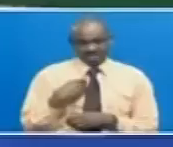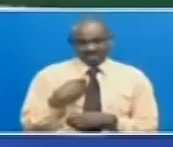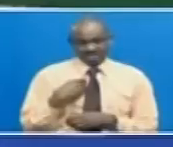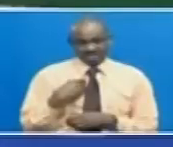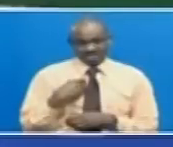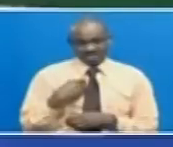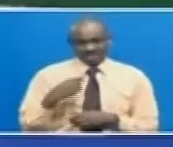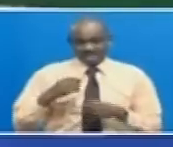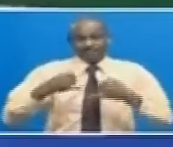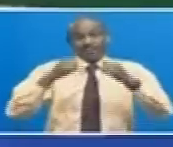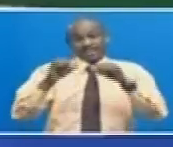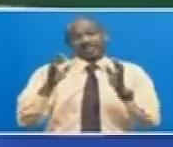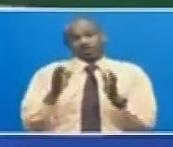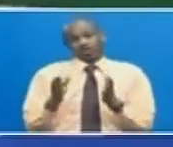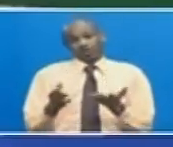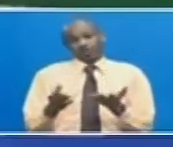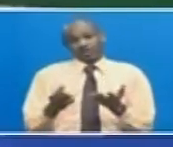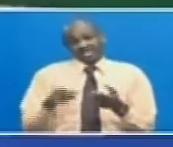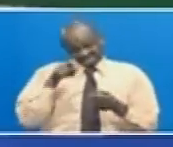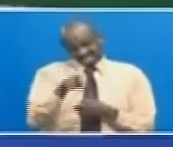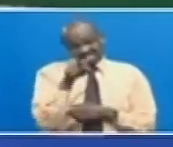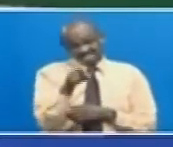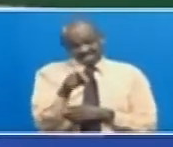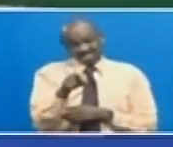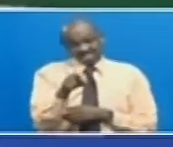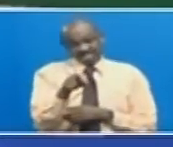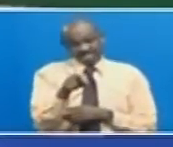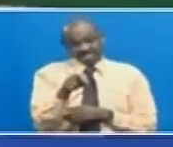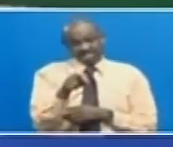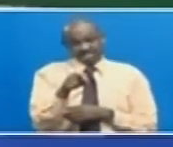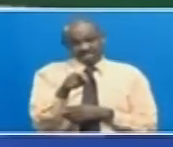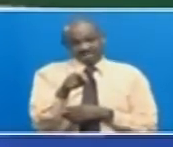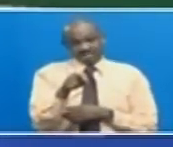in the implementation of this